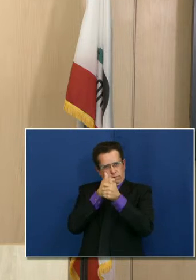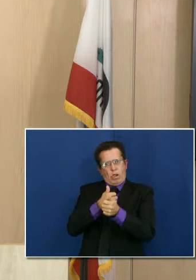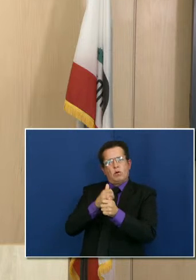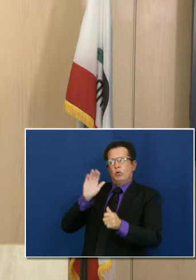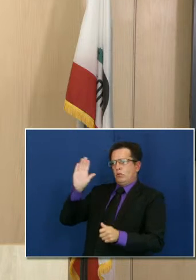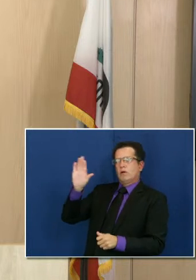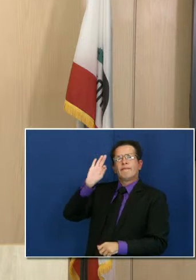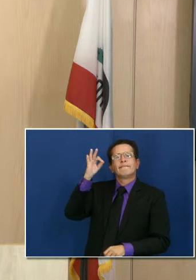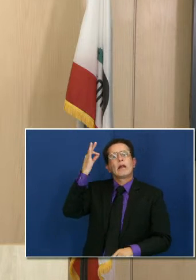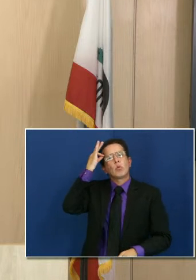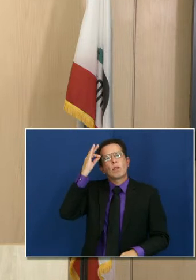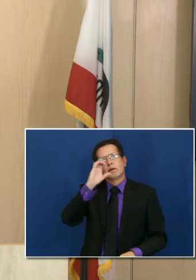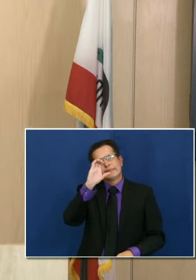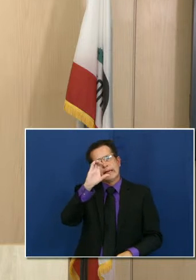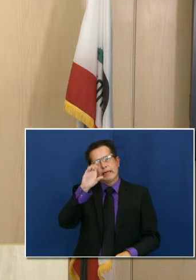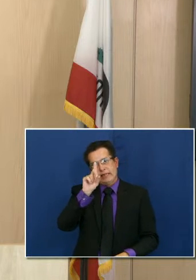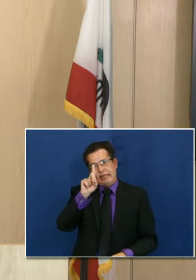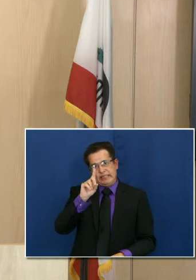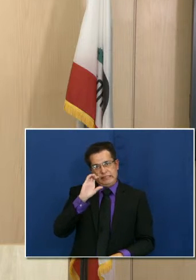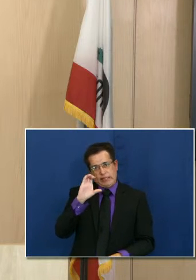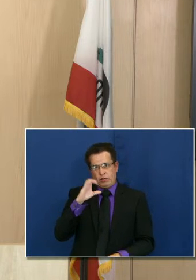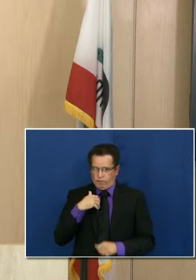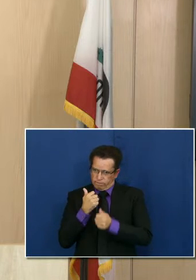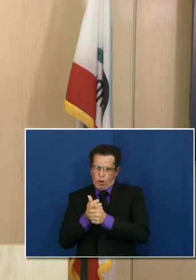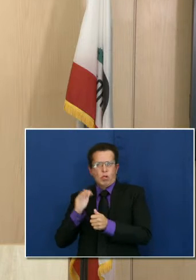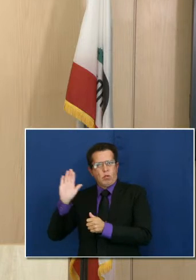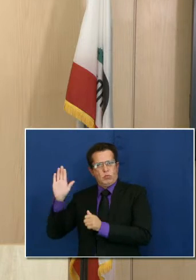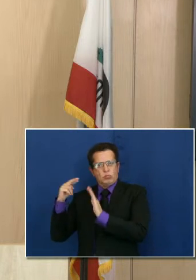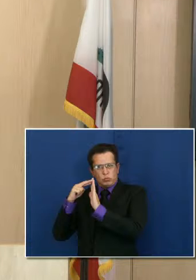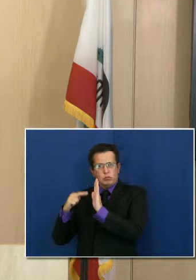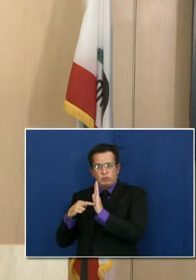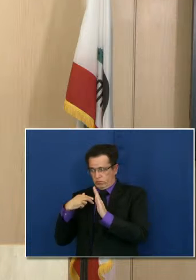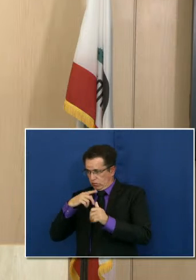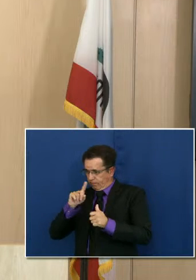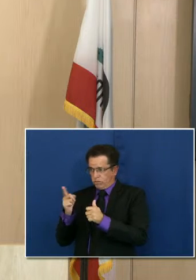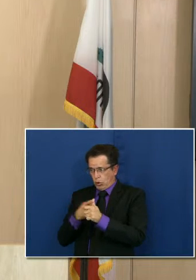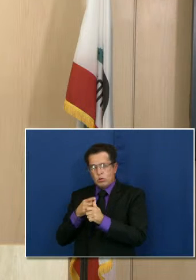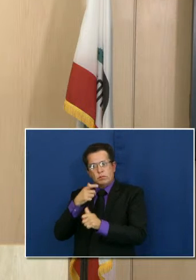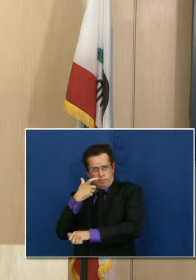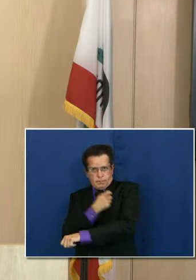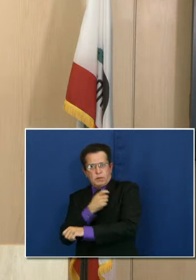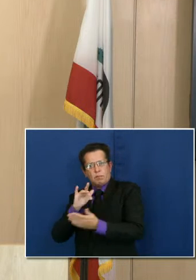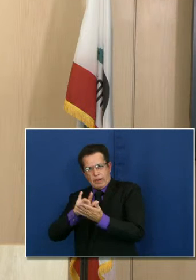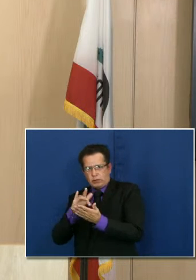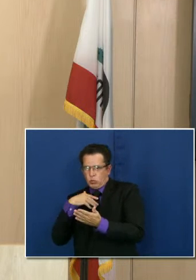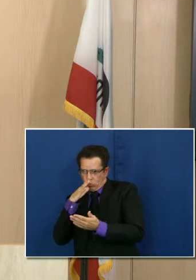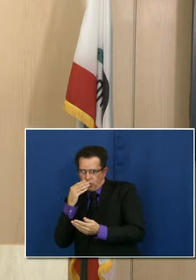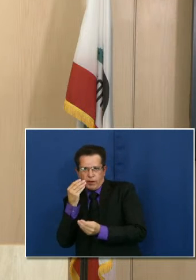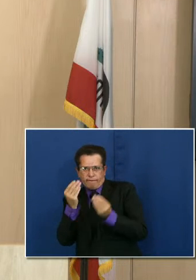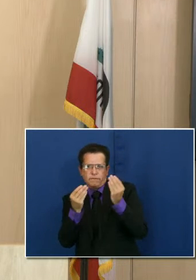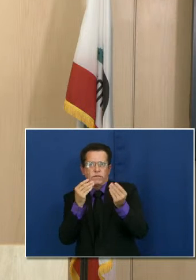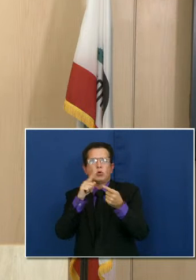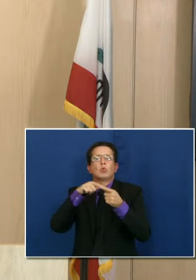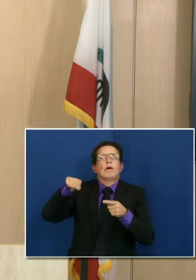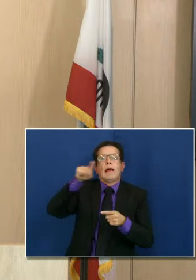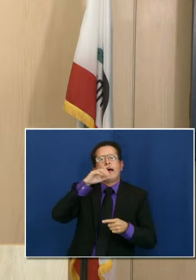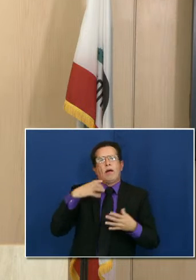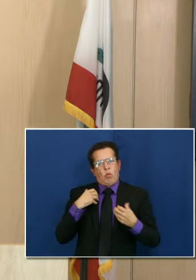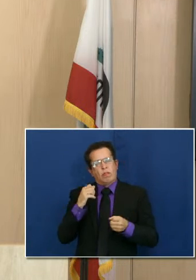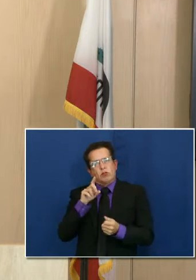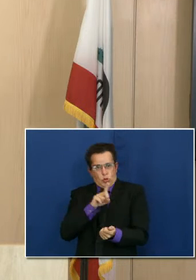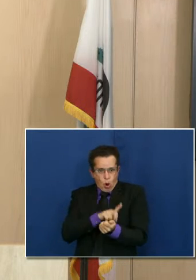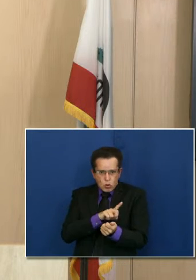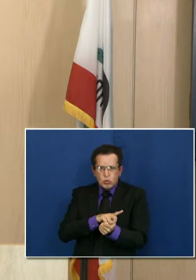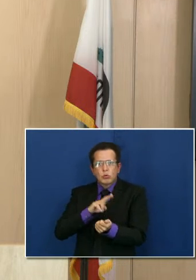CDC guidelines and making the first doses of the vaccine available to healthcare workers on the front line and